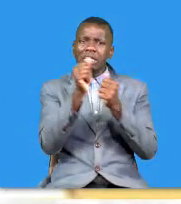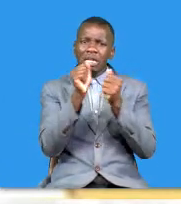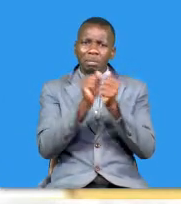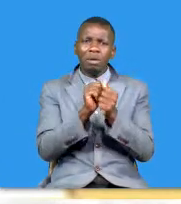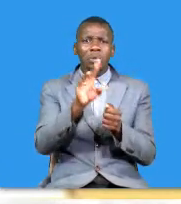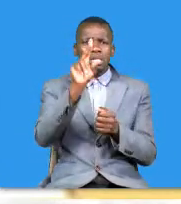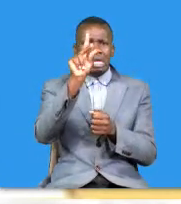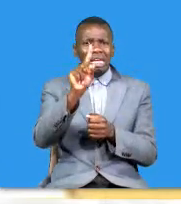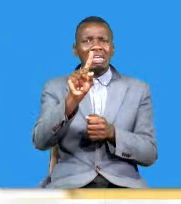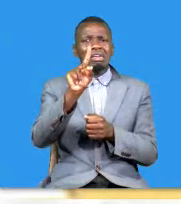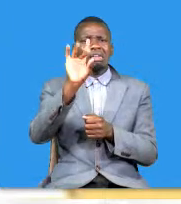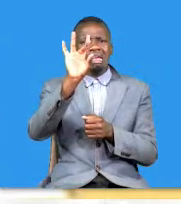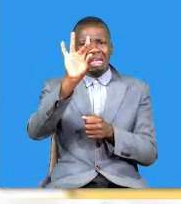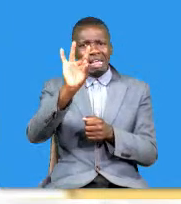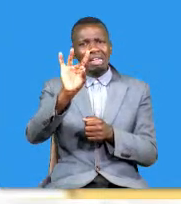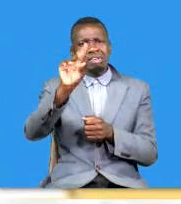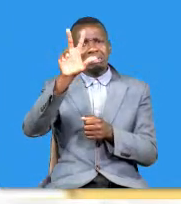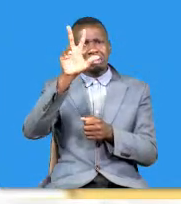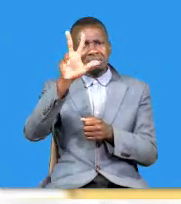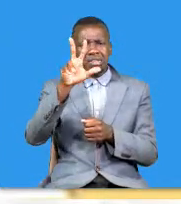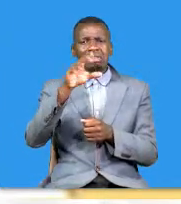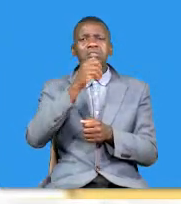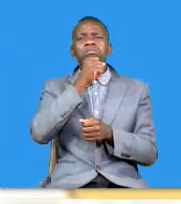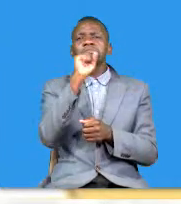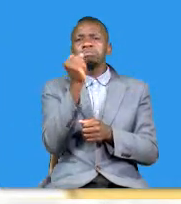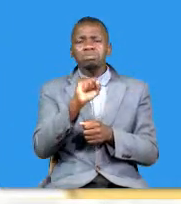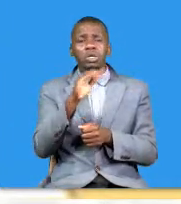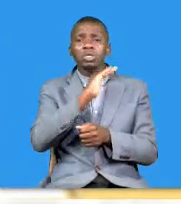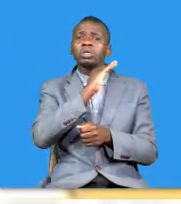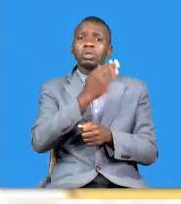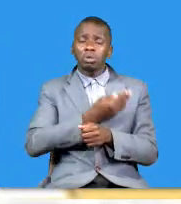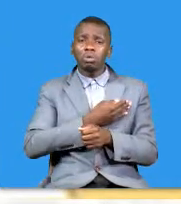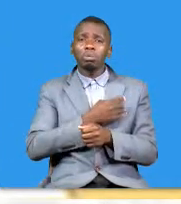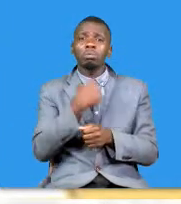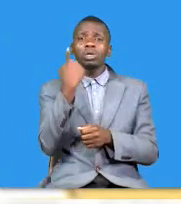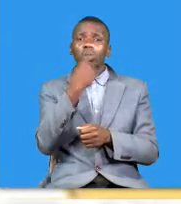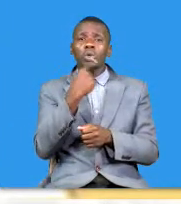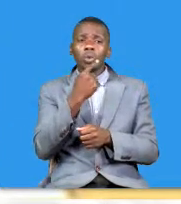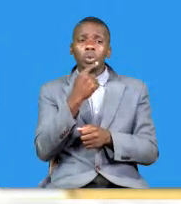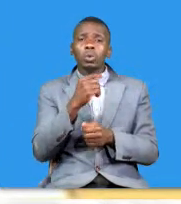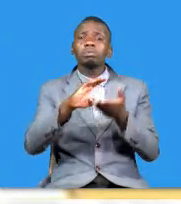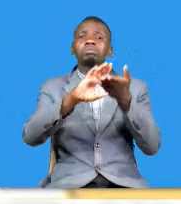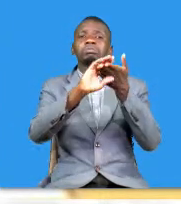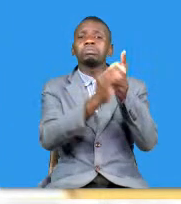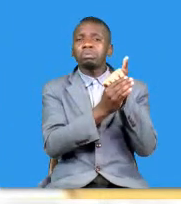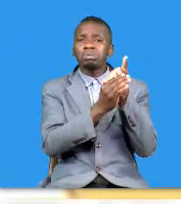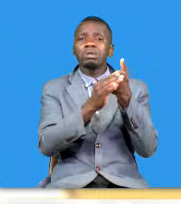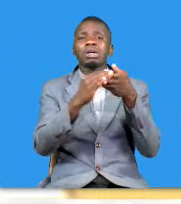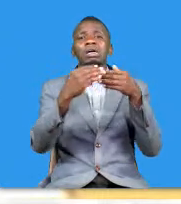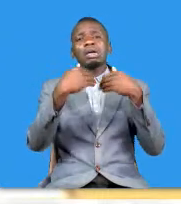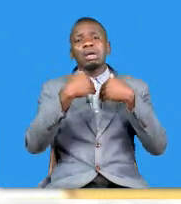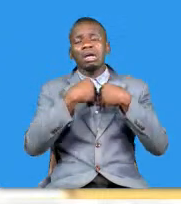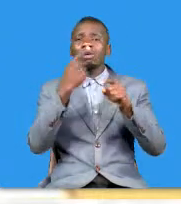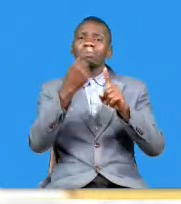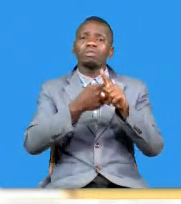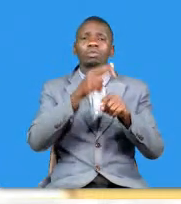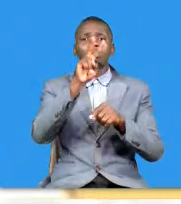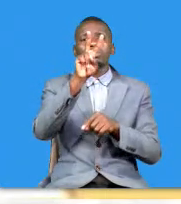83-year-old woman that was reported to have been raped by a 23-year-old young